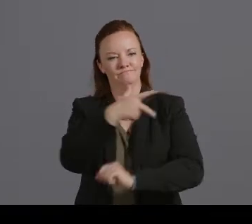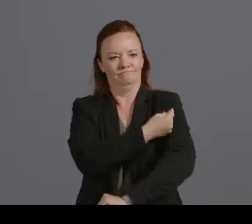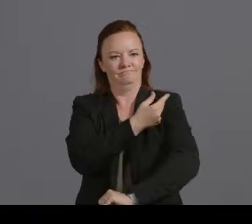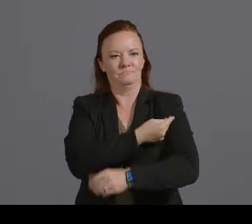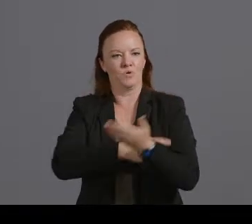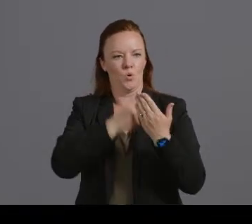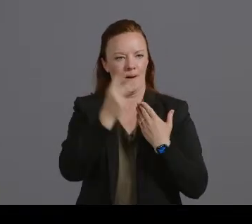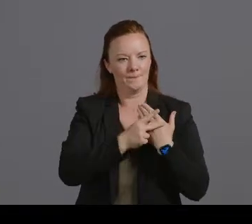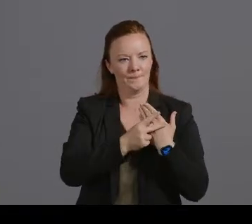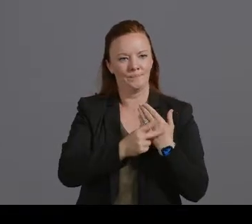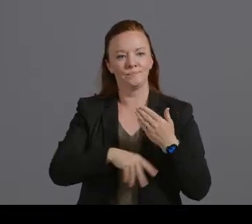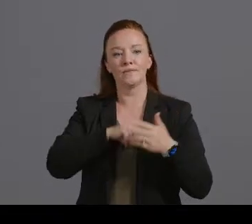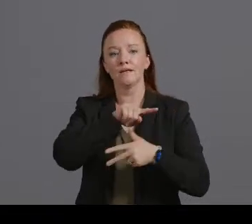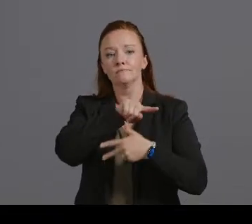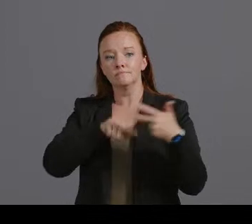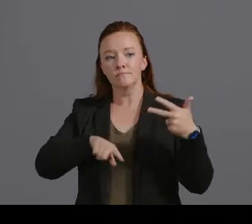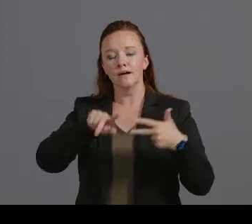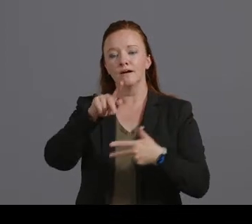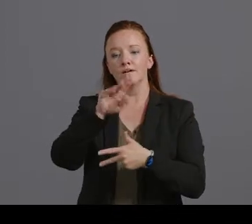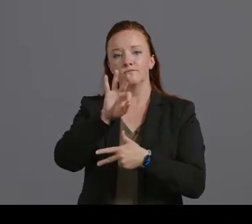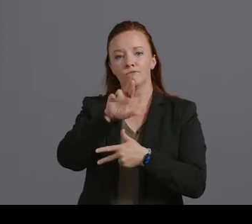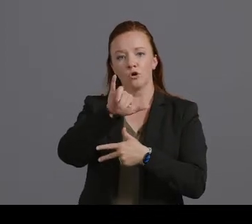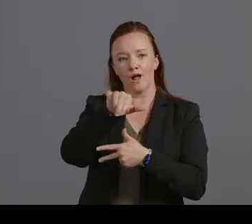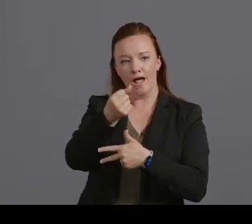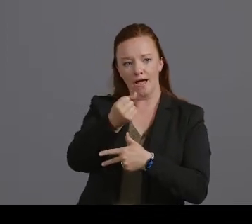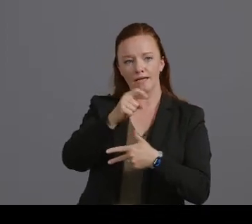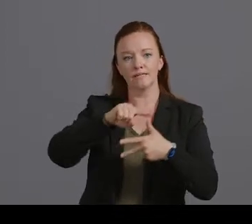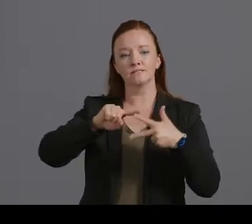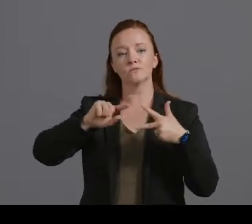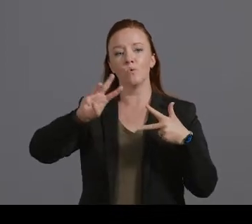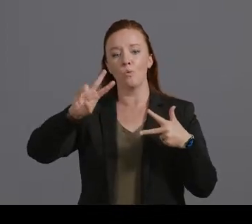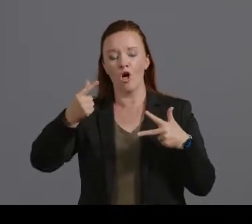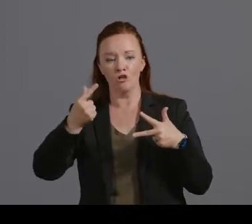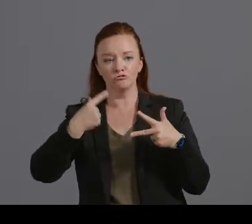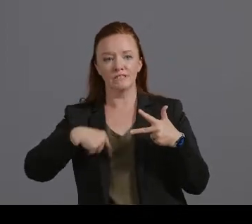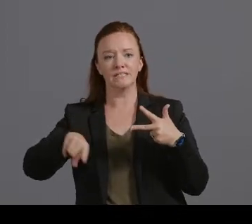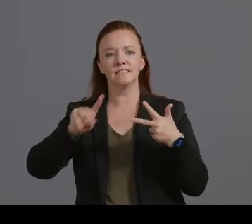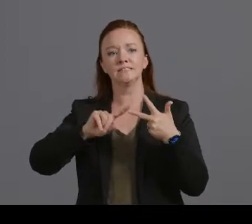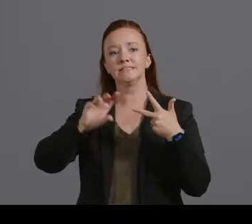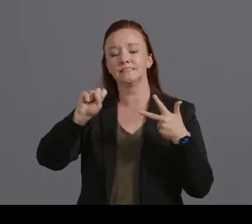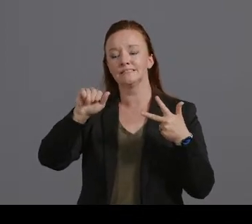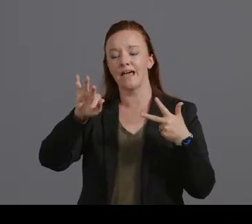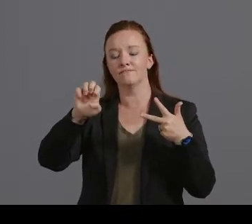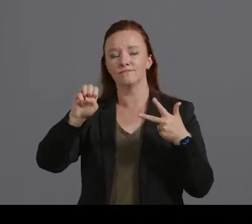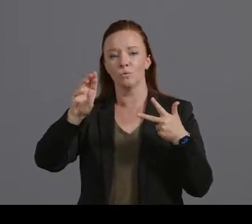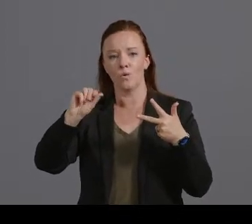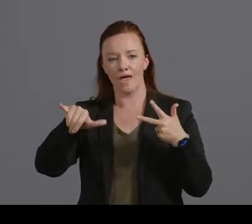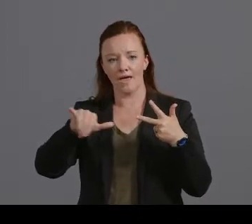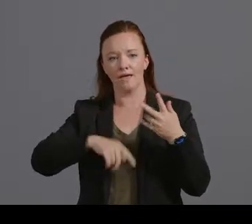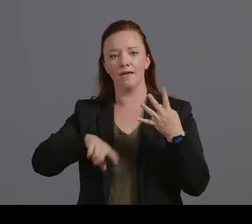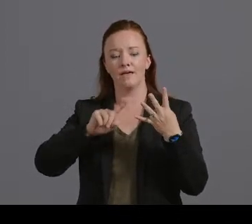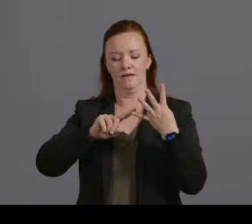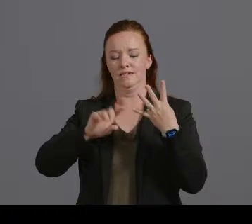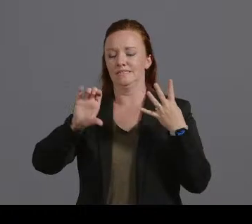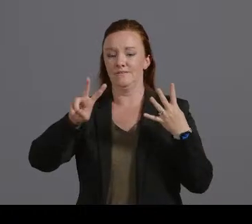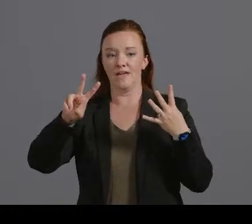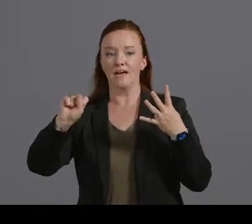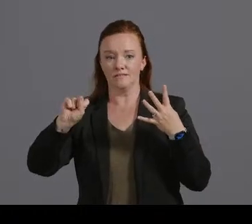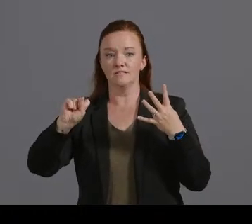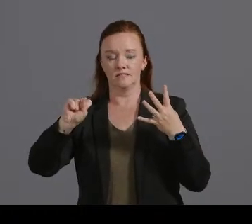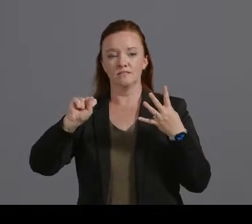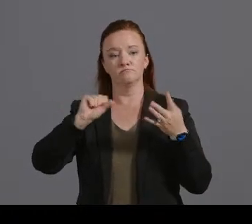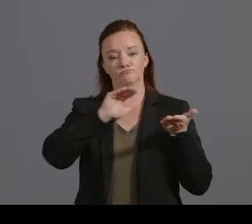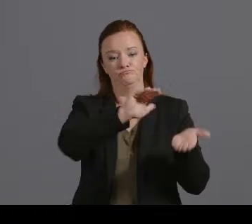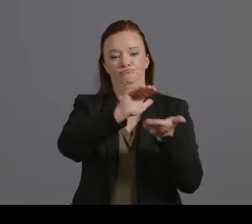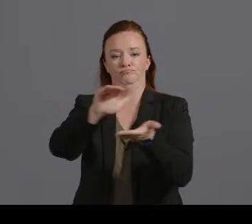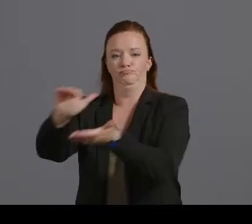Safeway, Walgreens, and CVS are all pharmacies that are participating in that program. There are still limited amounts of doses that are going to that from our